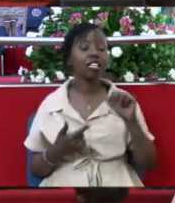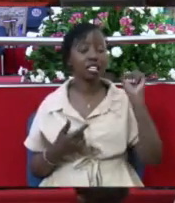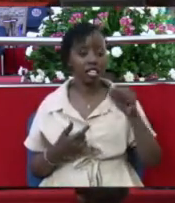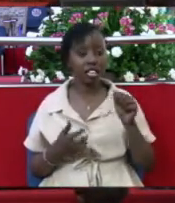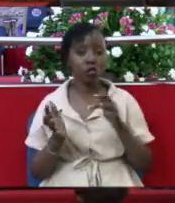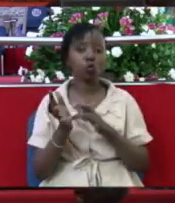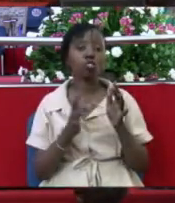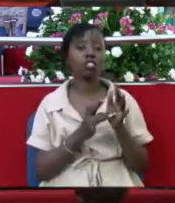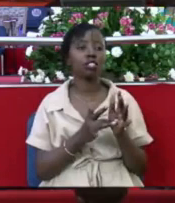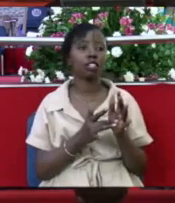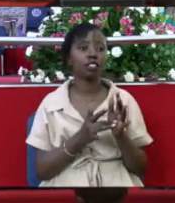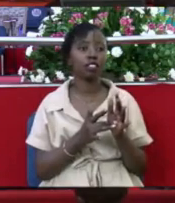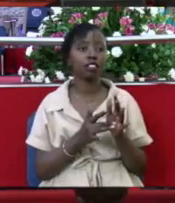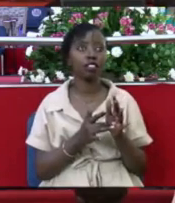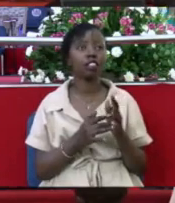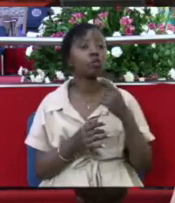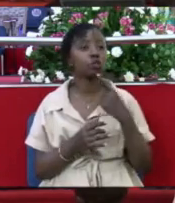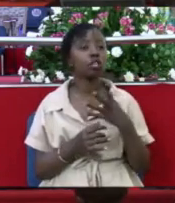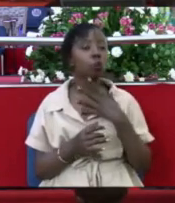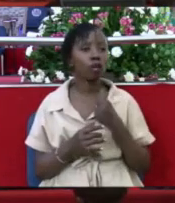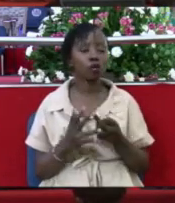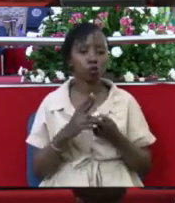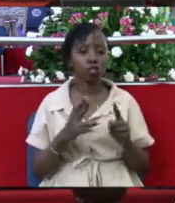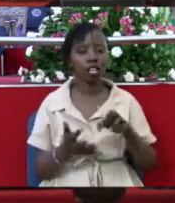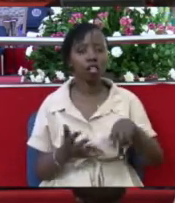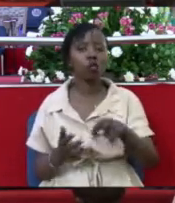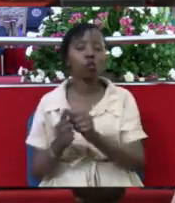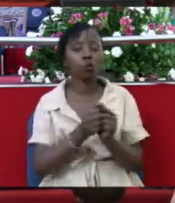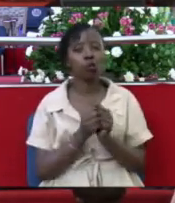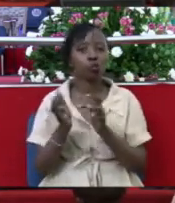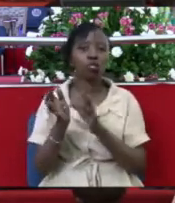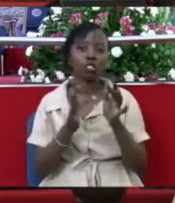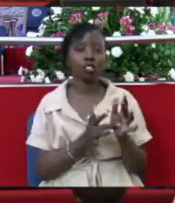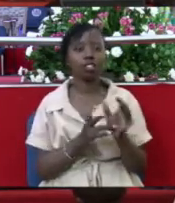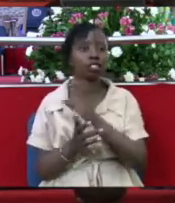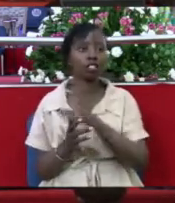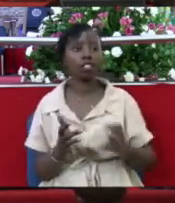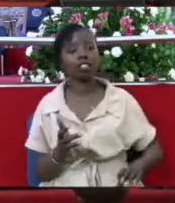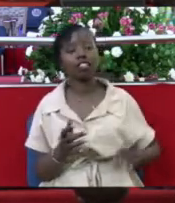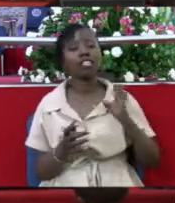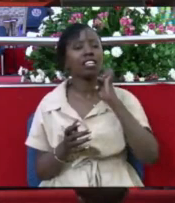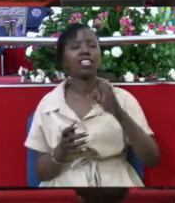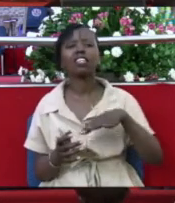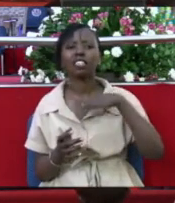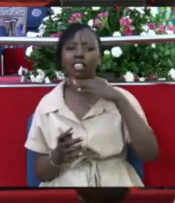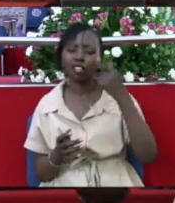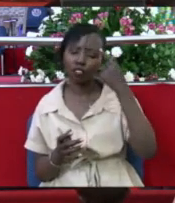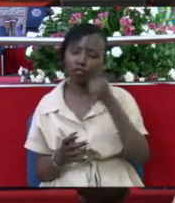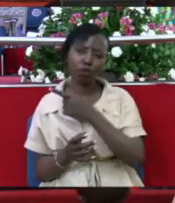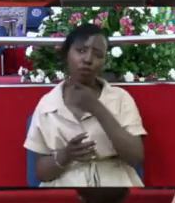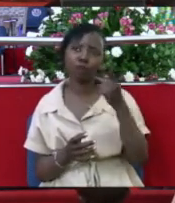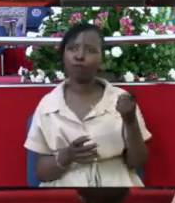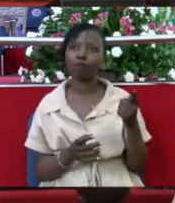Kusema ndio kwa Kristo. I want to start this walk with Jesus Christ. Ninaanza safari hii na Yesu. He died for you. Alikufia. I can see